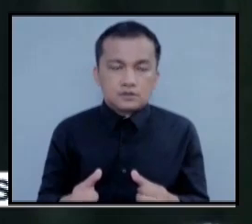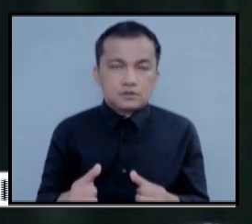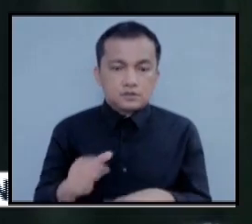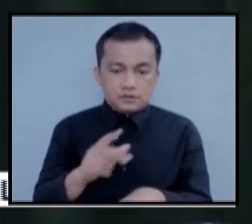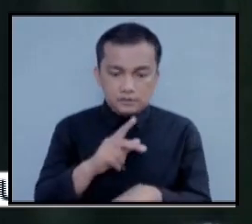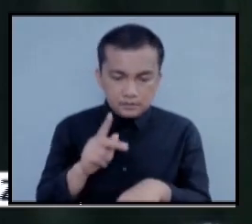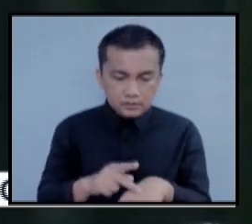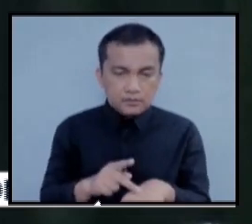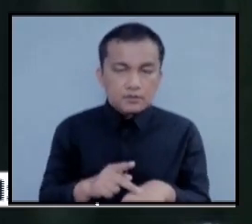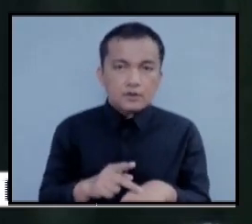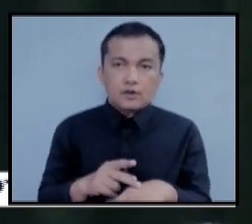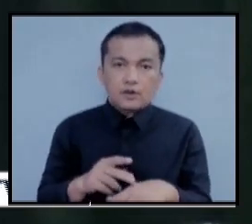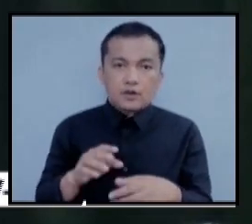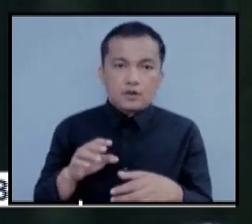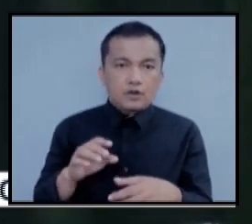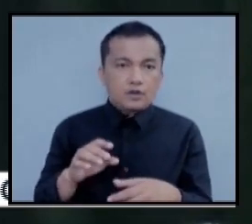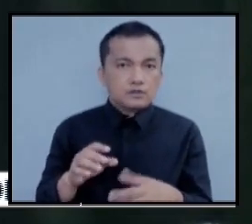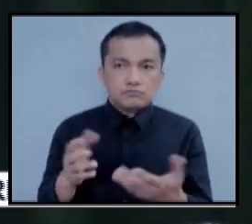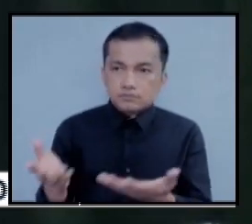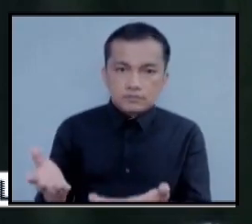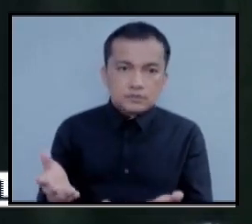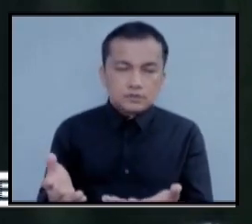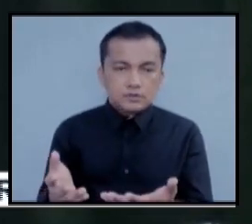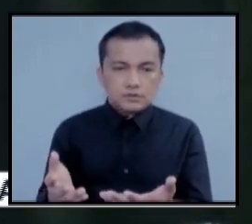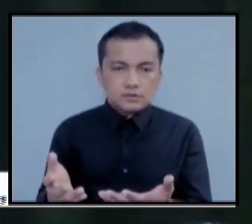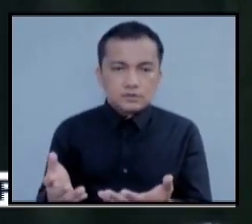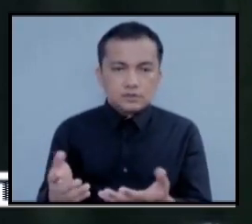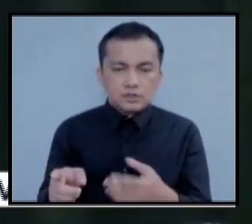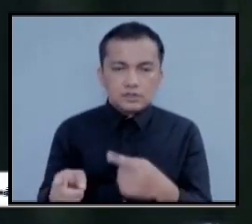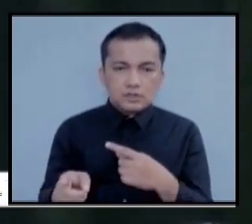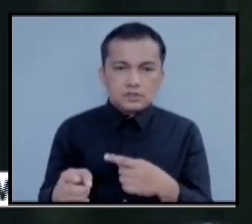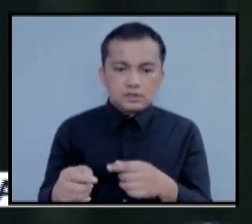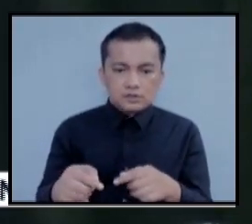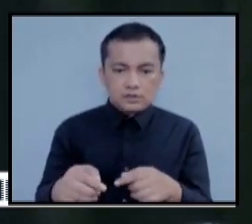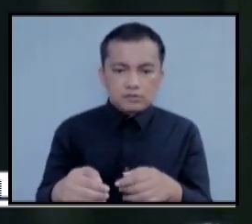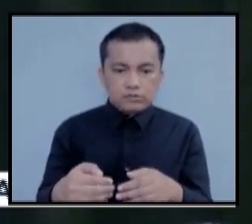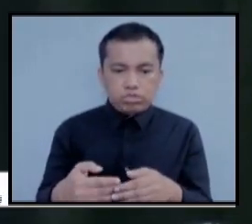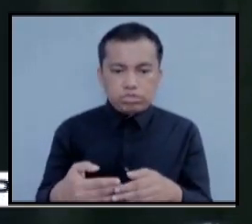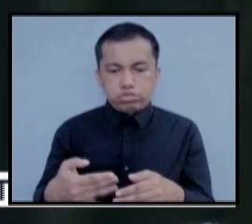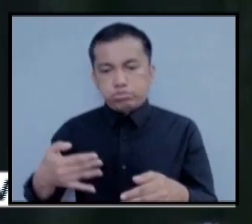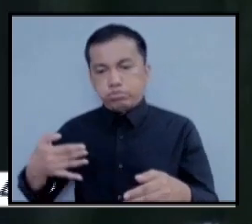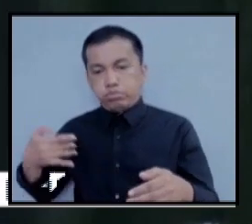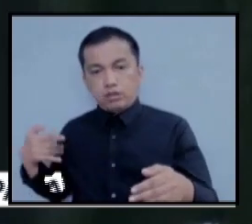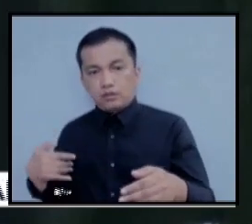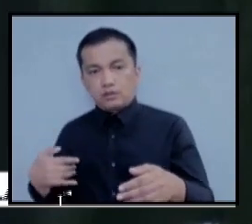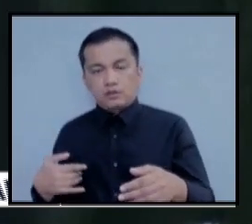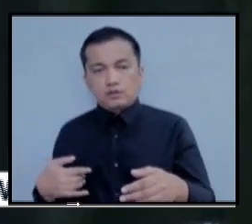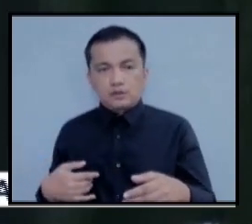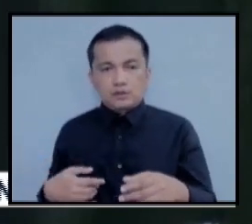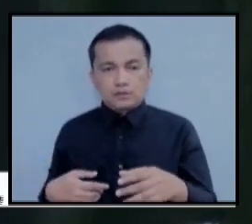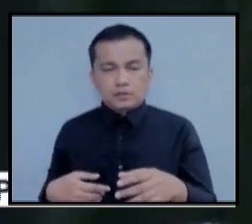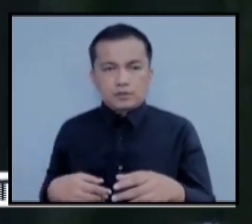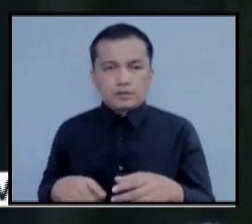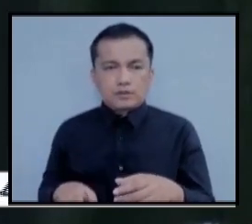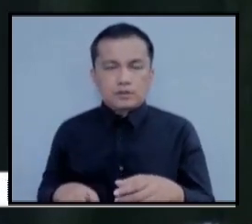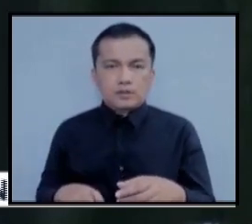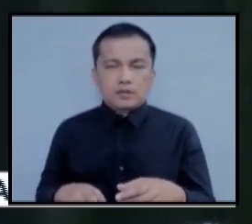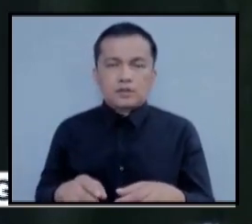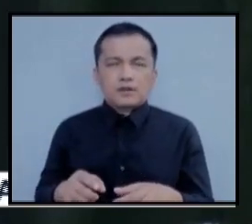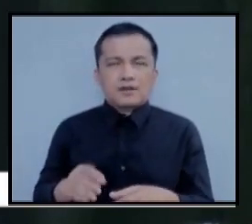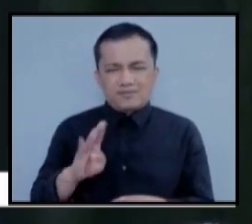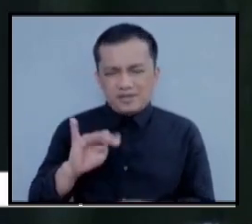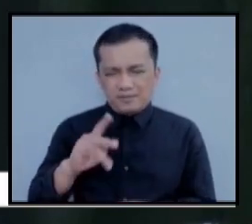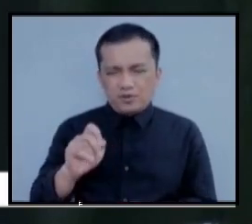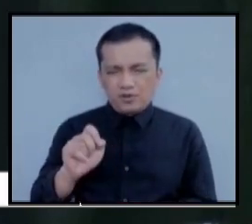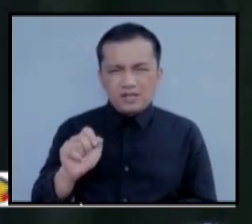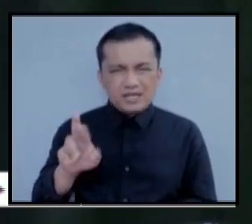of a regression into the old bipolar Cold War